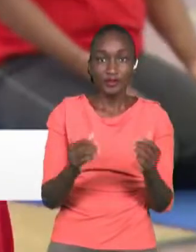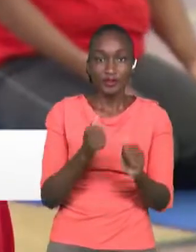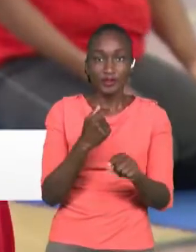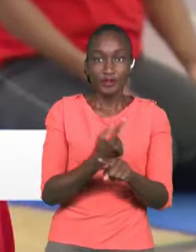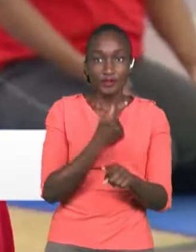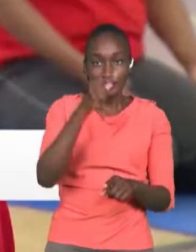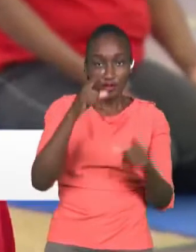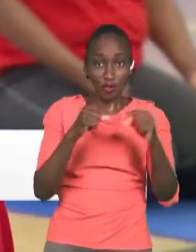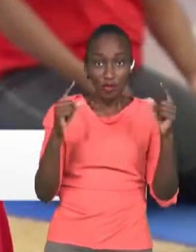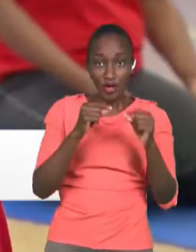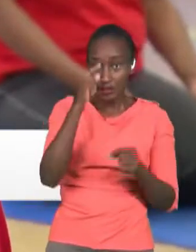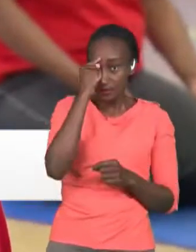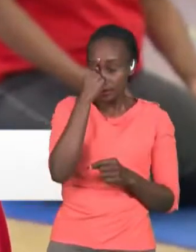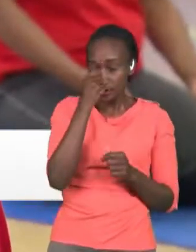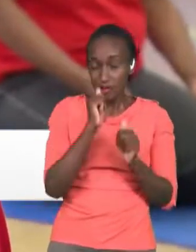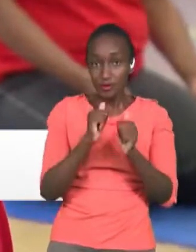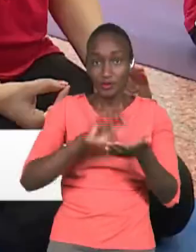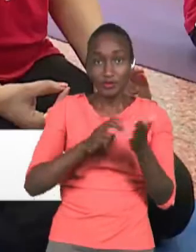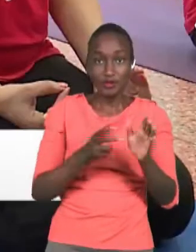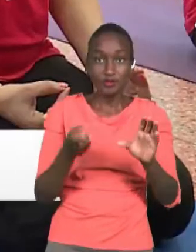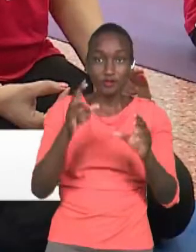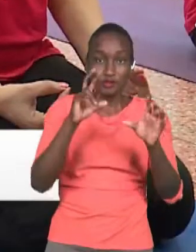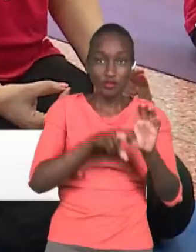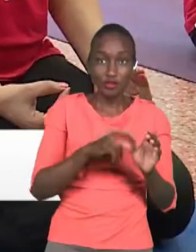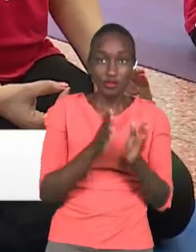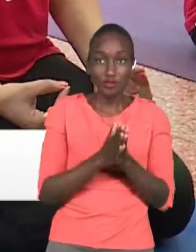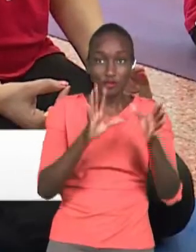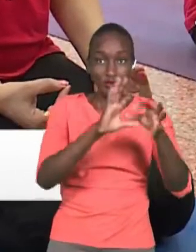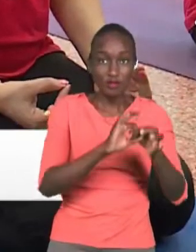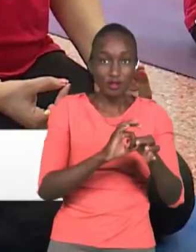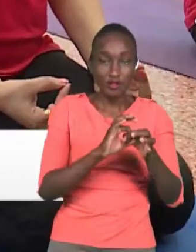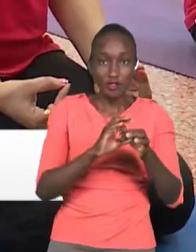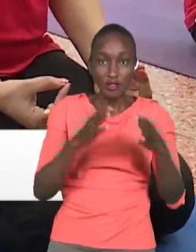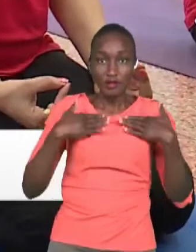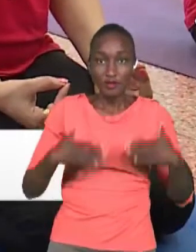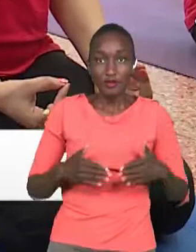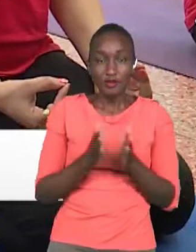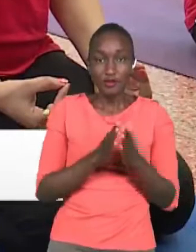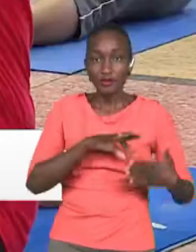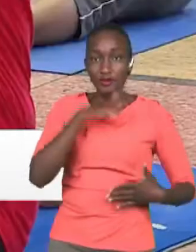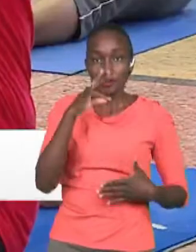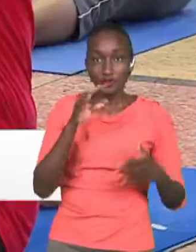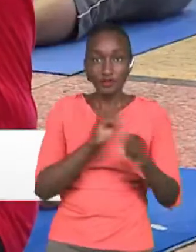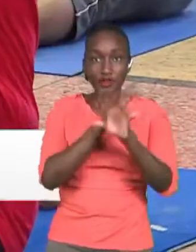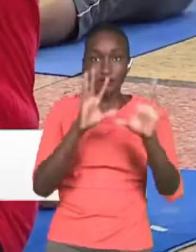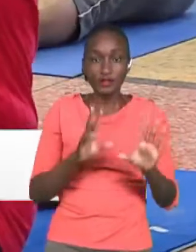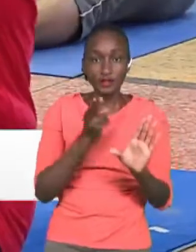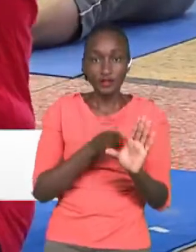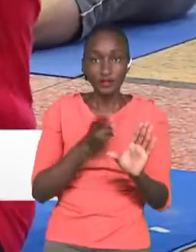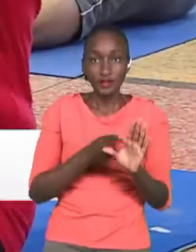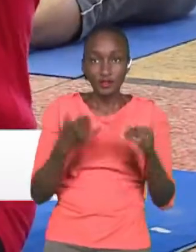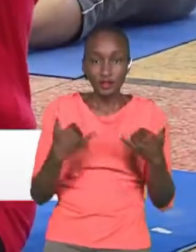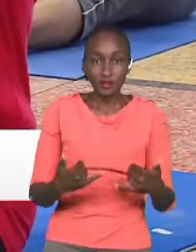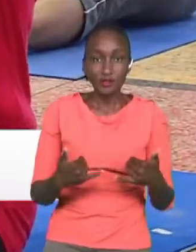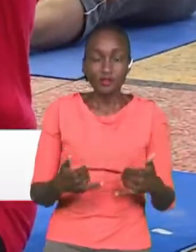and means to join or unite, symbolizing the union of body and consciousness. And clearly, participants in today's